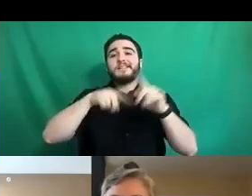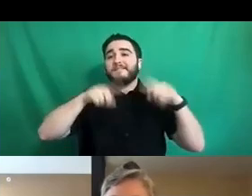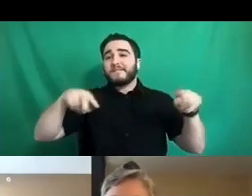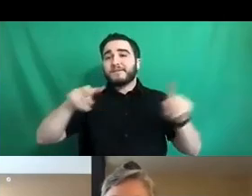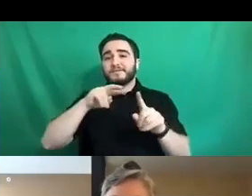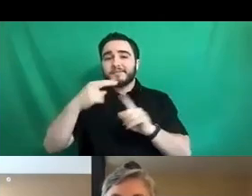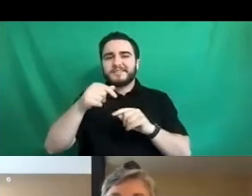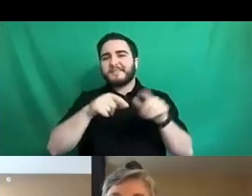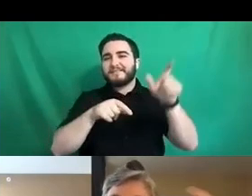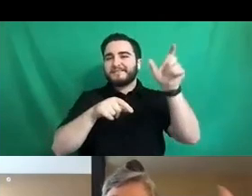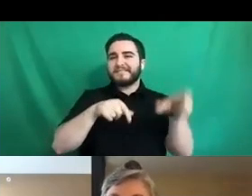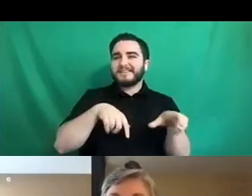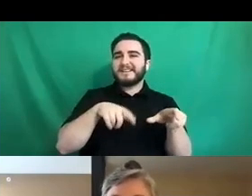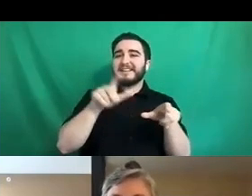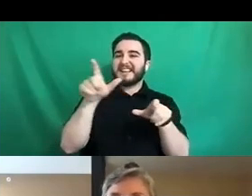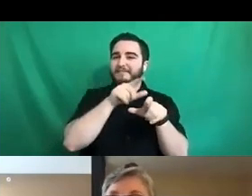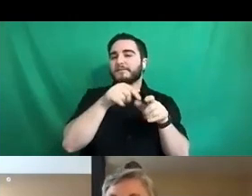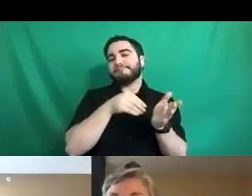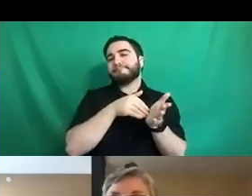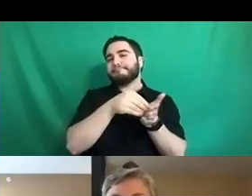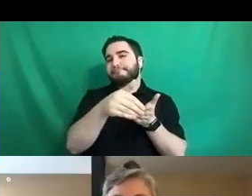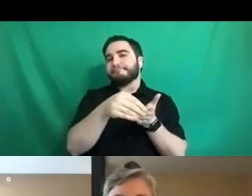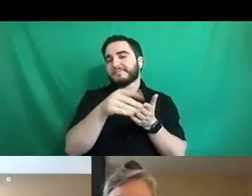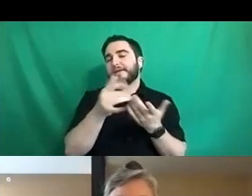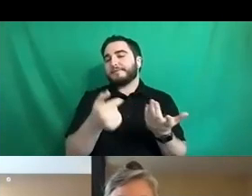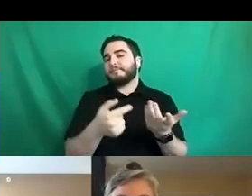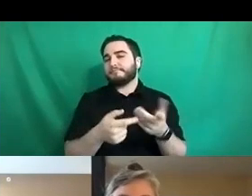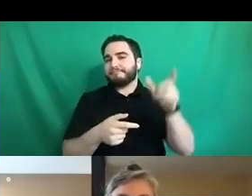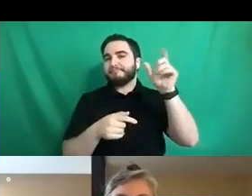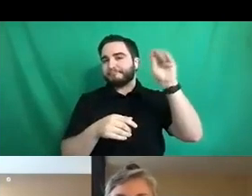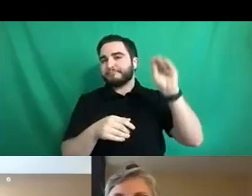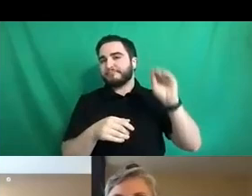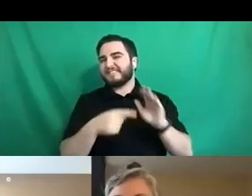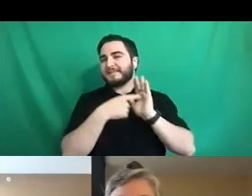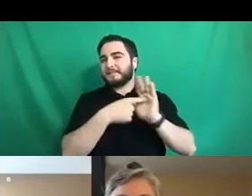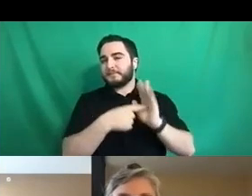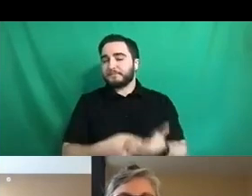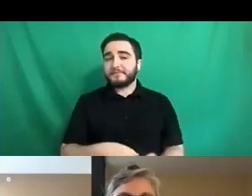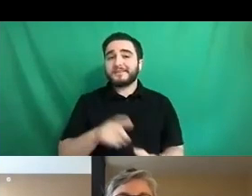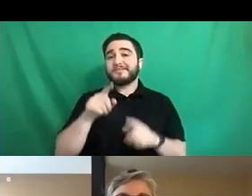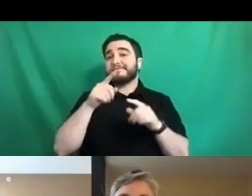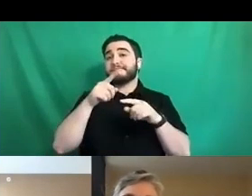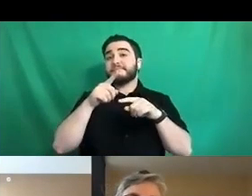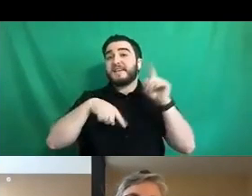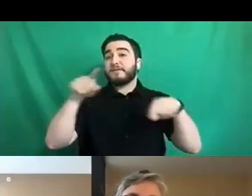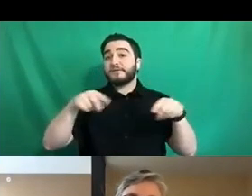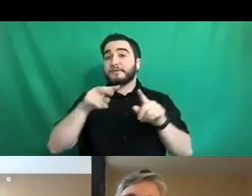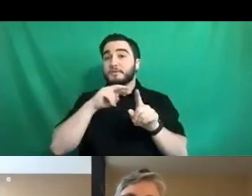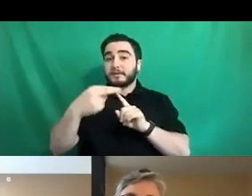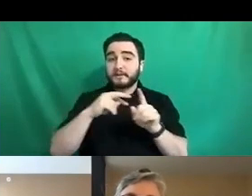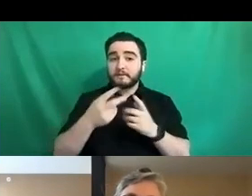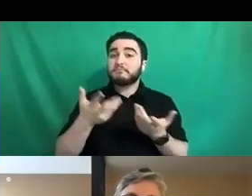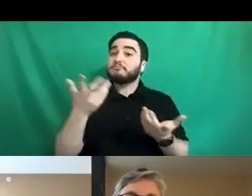four on the left-hand side come up regularly, which is why I'm using them as examples. So diverse perspectives. Well, with people